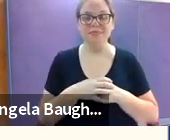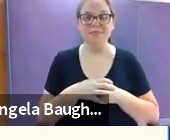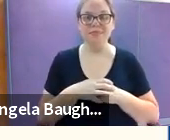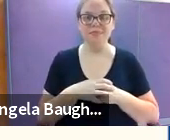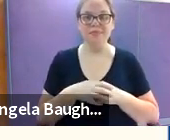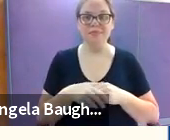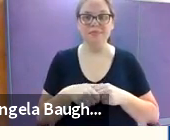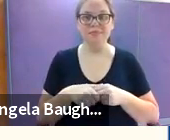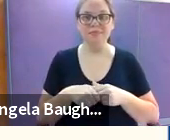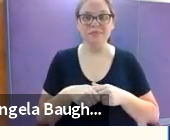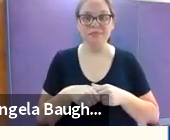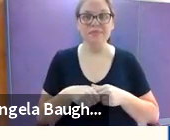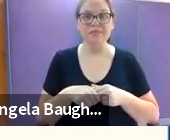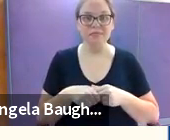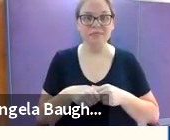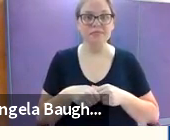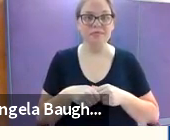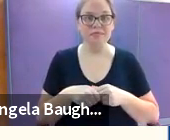Okay.